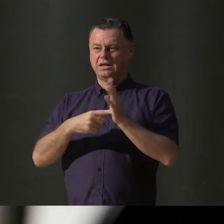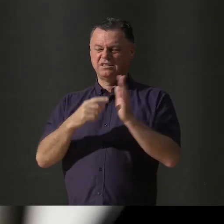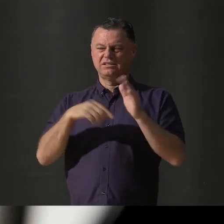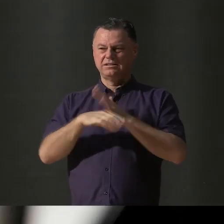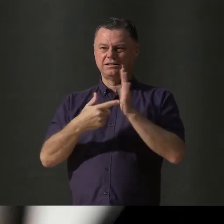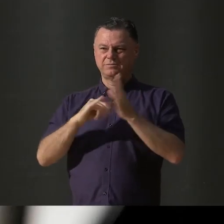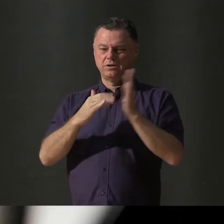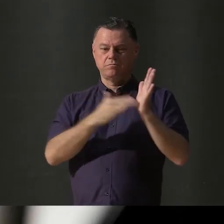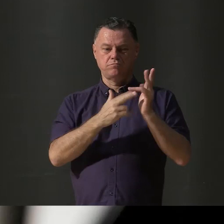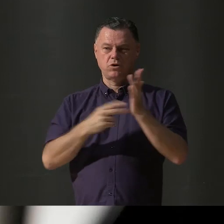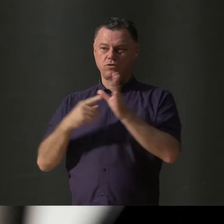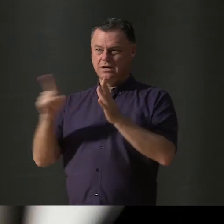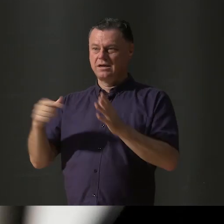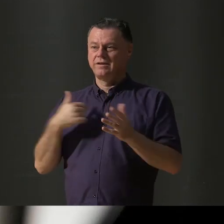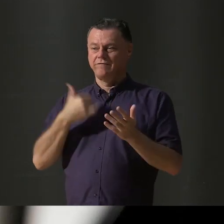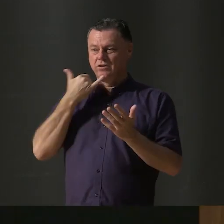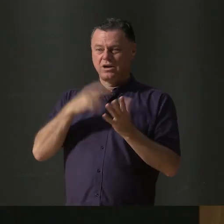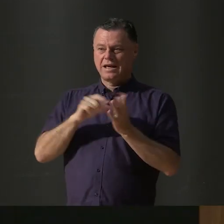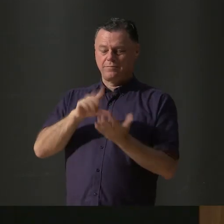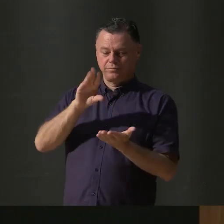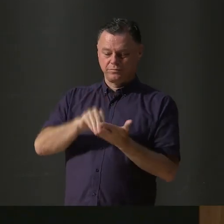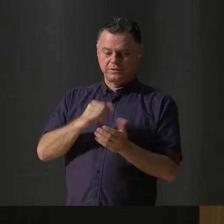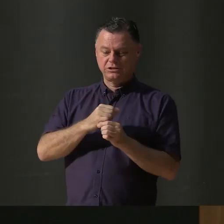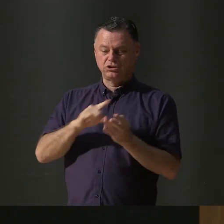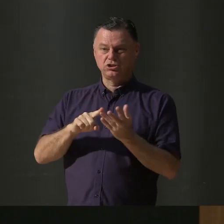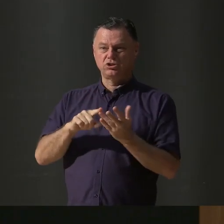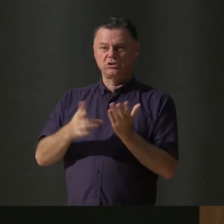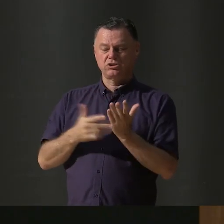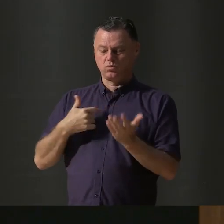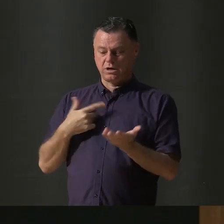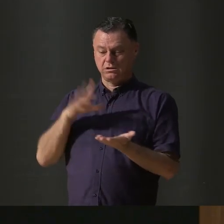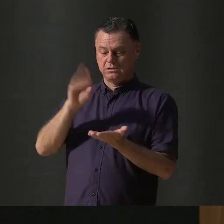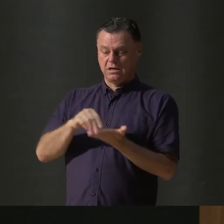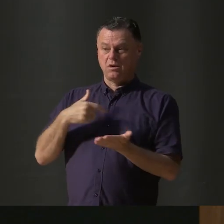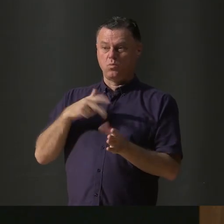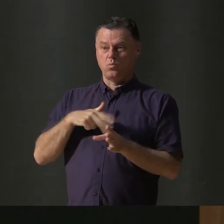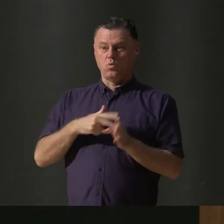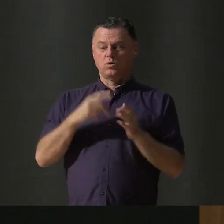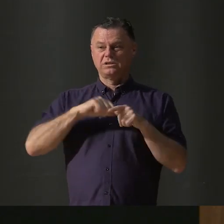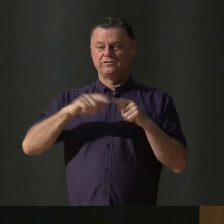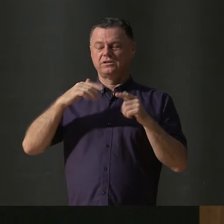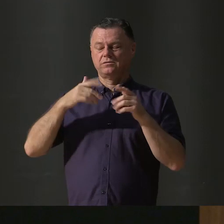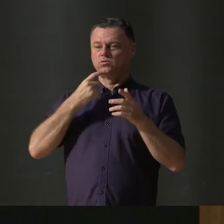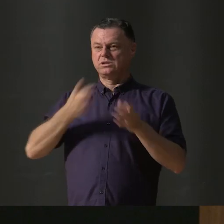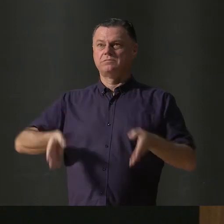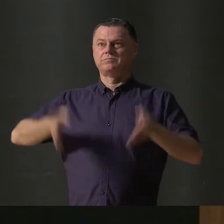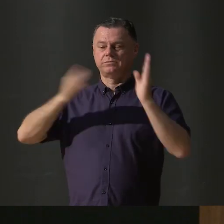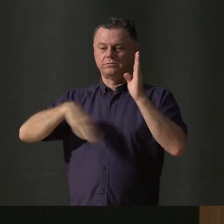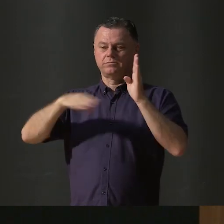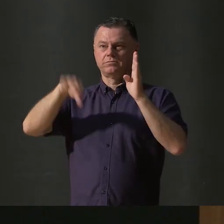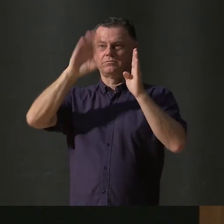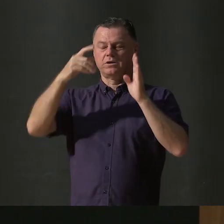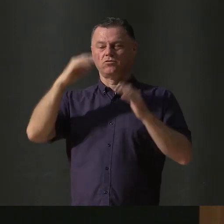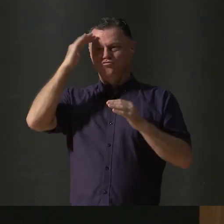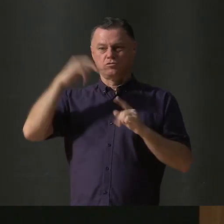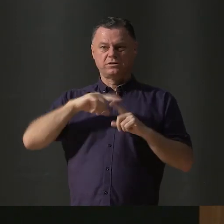their phone, and geolocative technology will push information to you as you move between each room. It even has